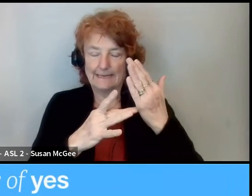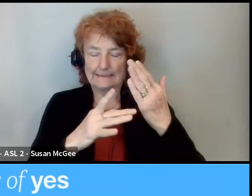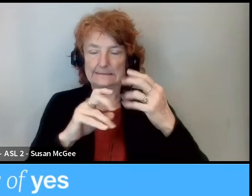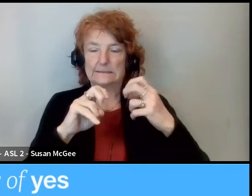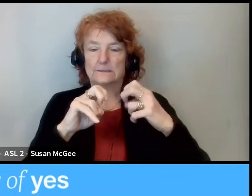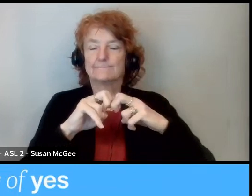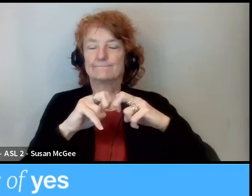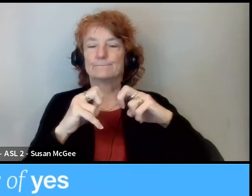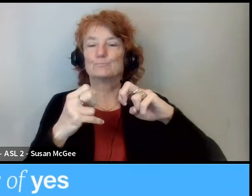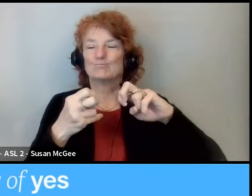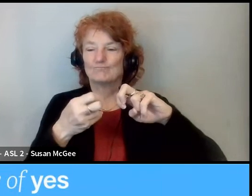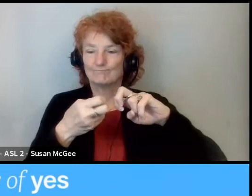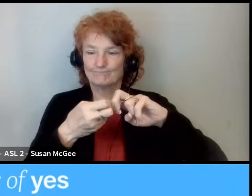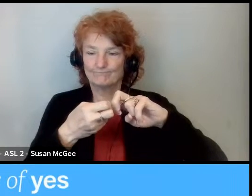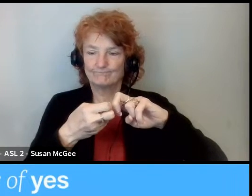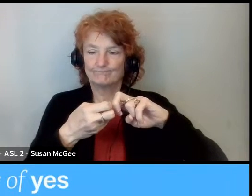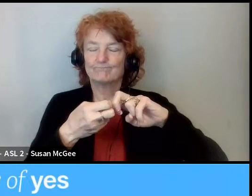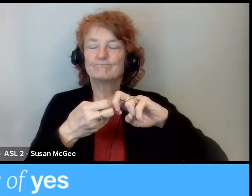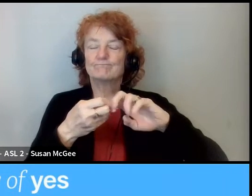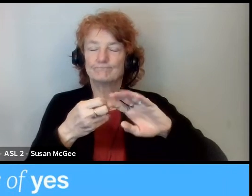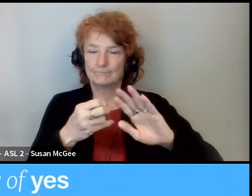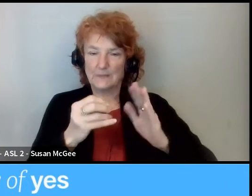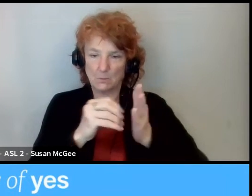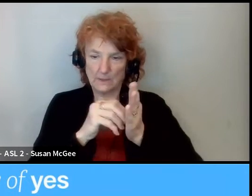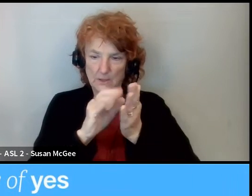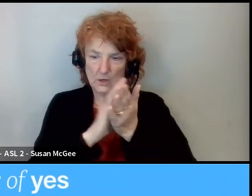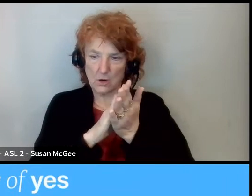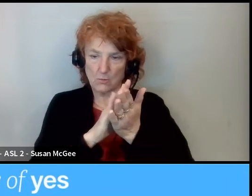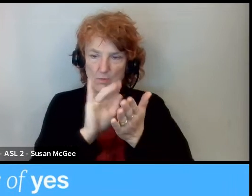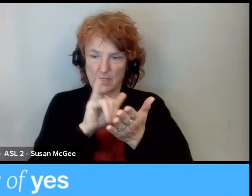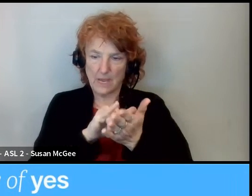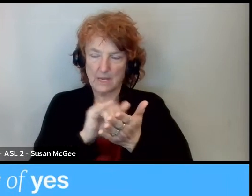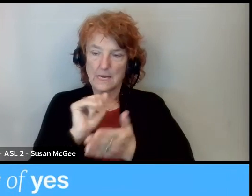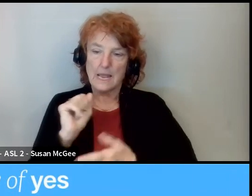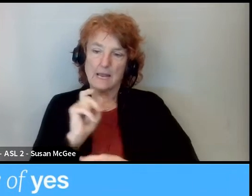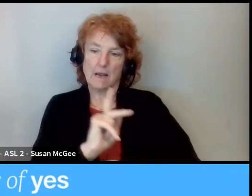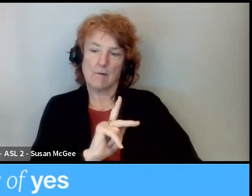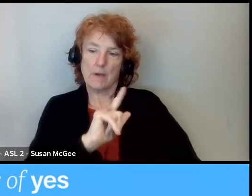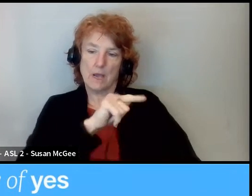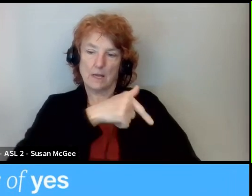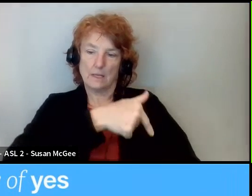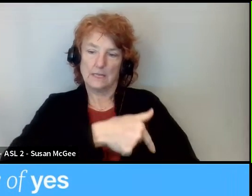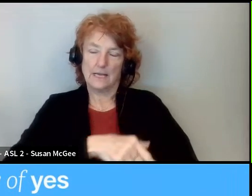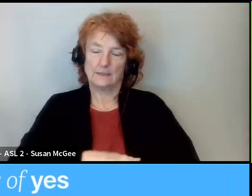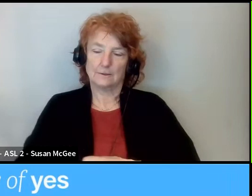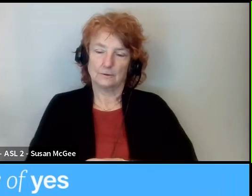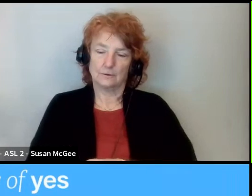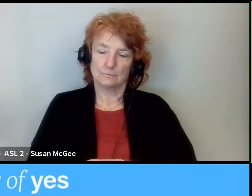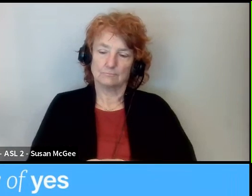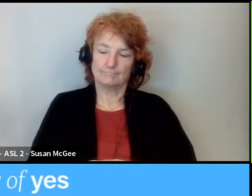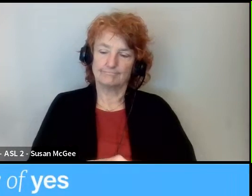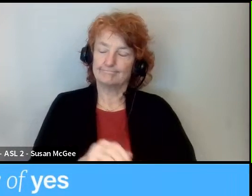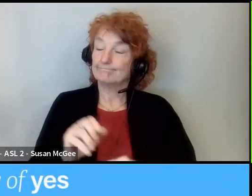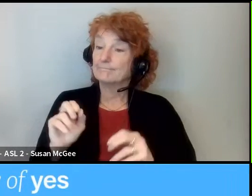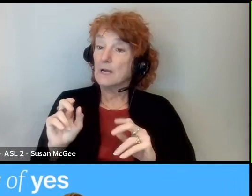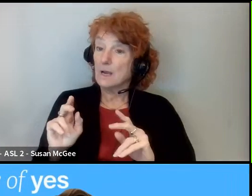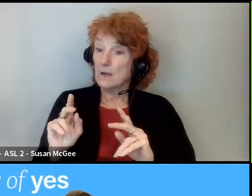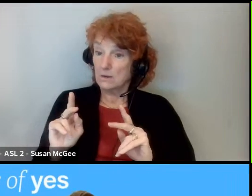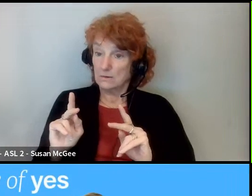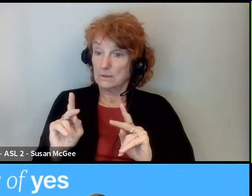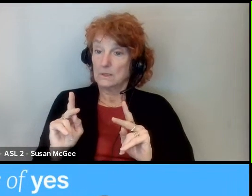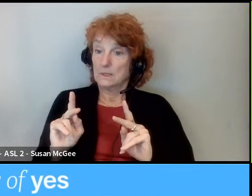We'll note it and we can come back. Sounds good. So